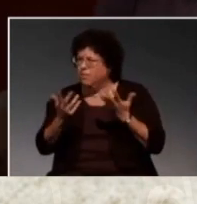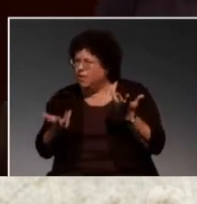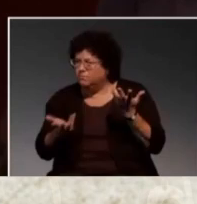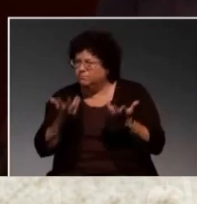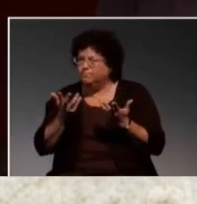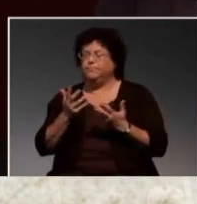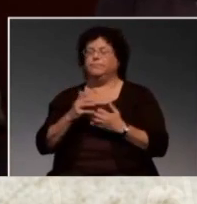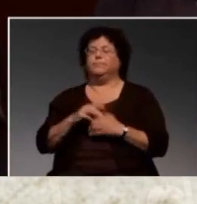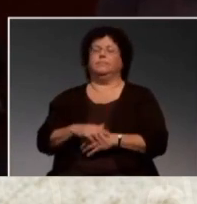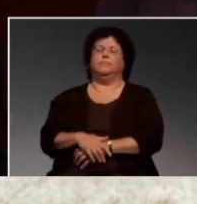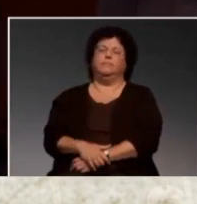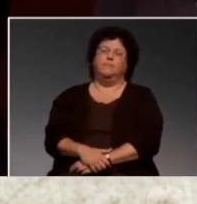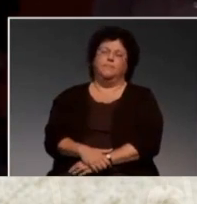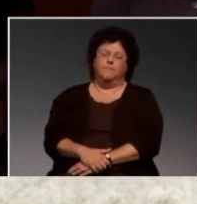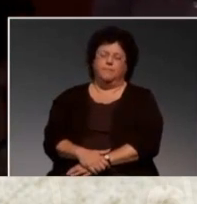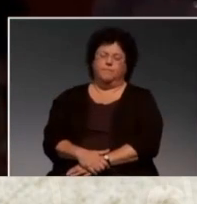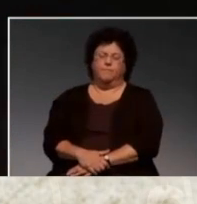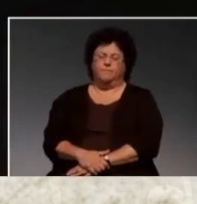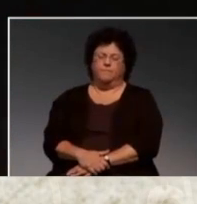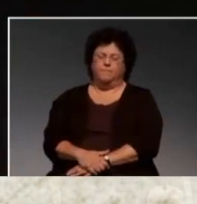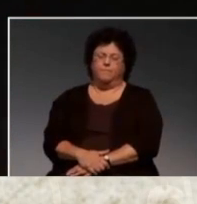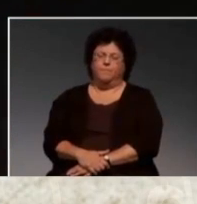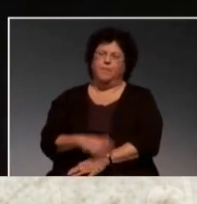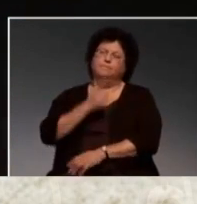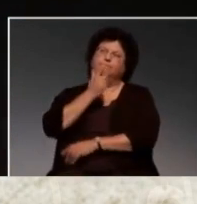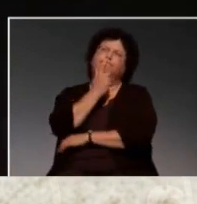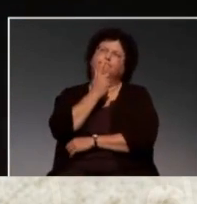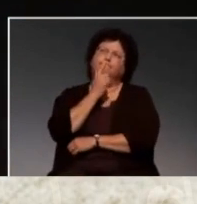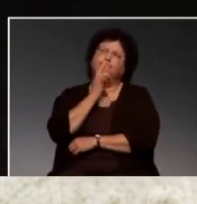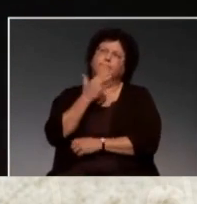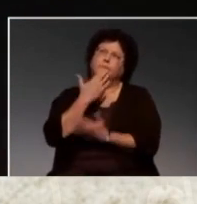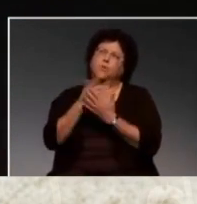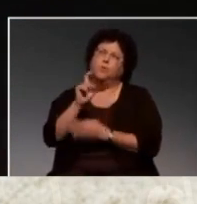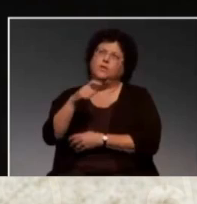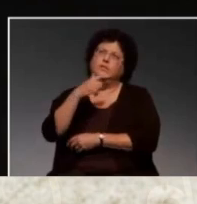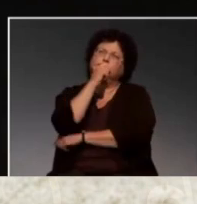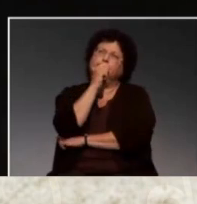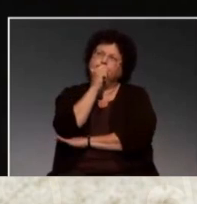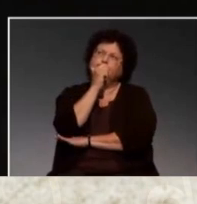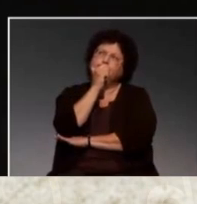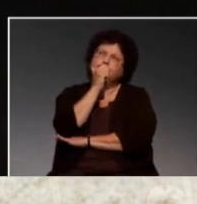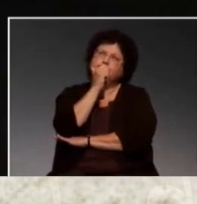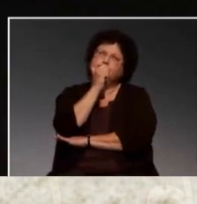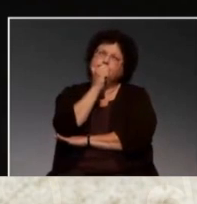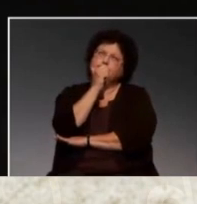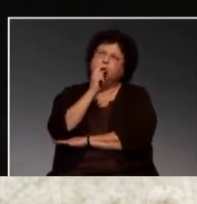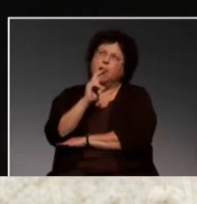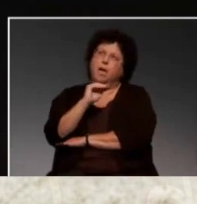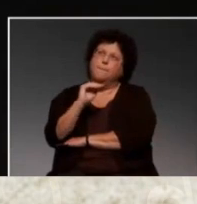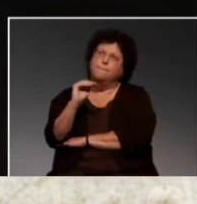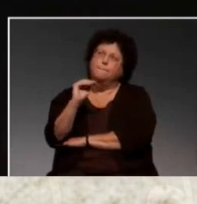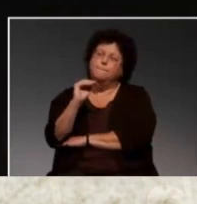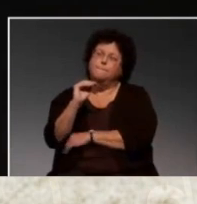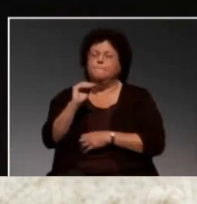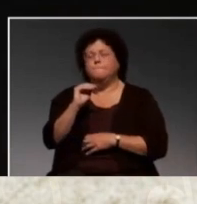and other news outlets think we're about to see some of Tesla's legendary patents, perhaps ones with relation to battery or charging technology, get blown wide open